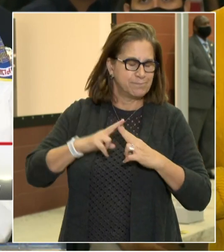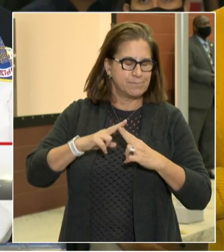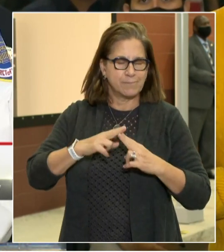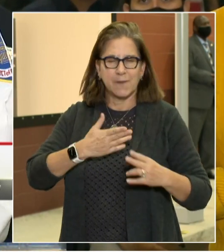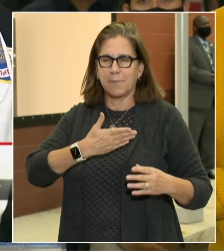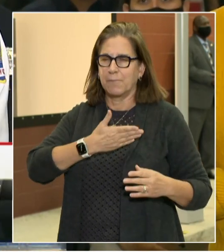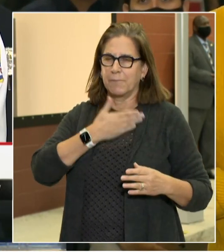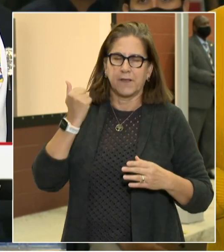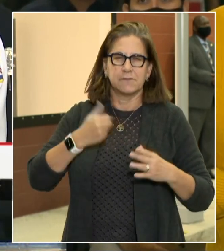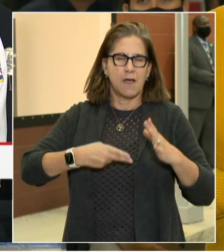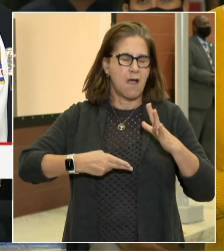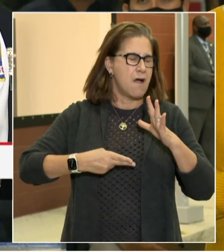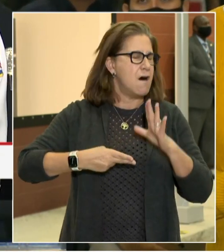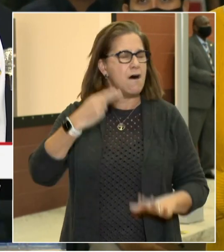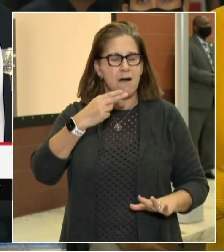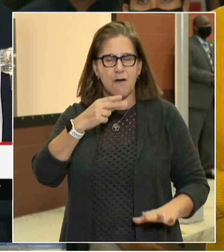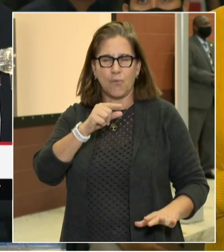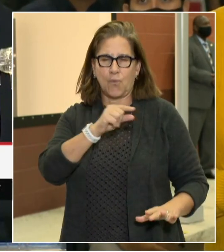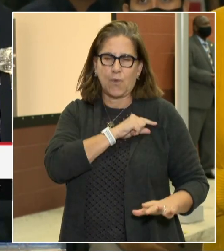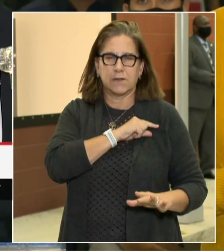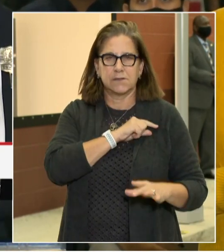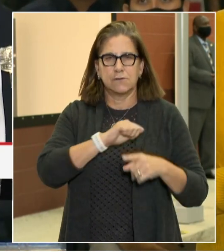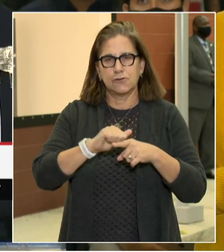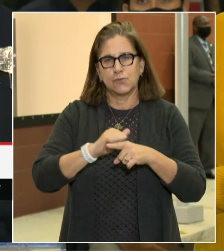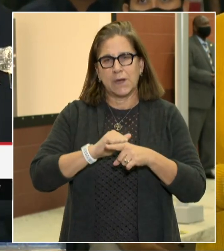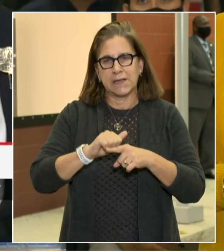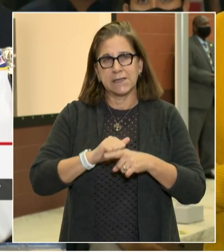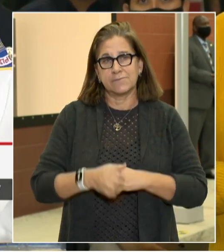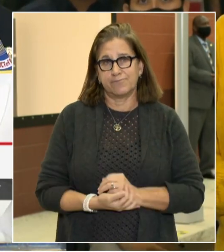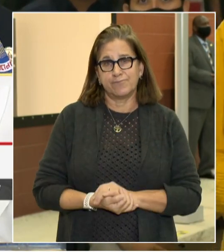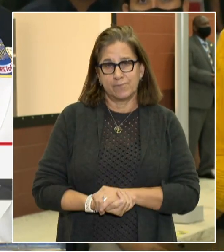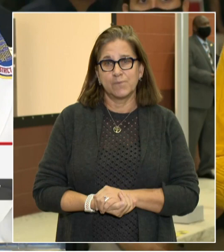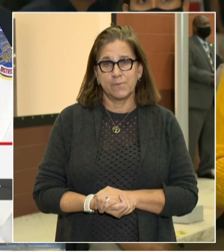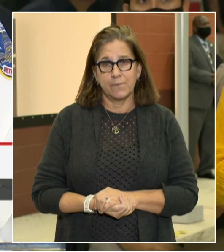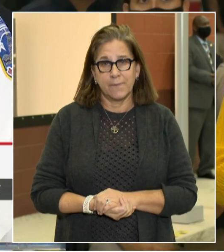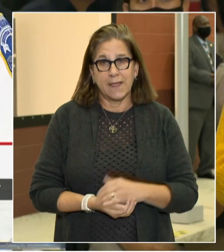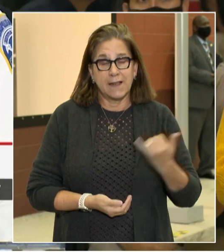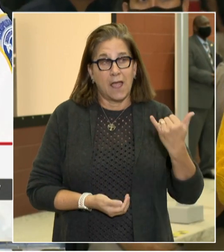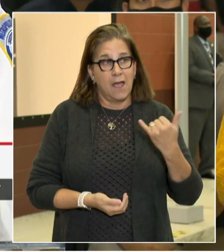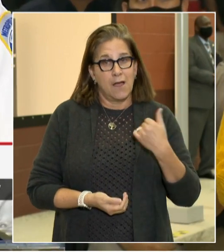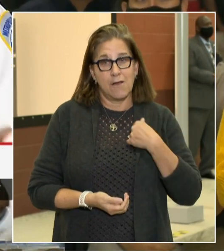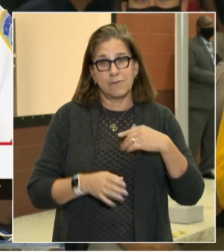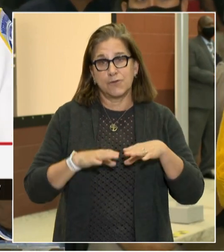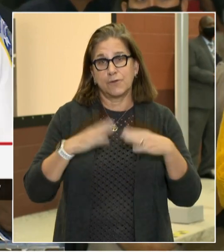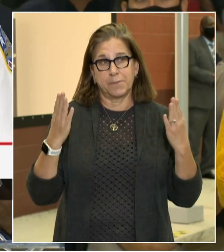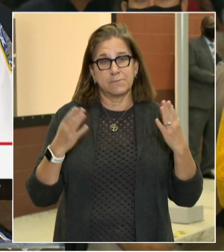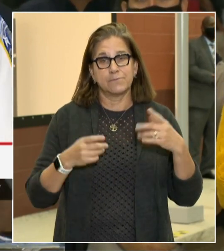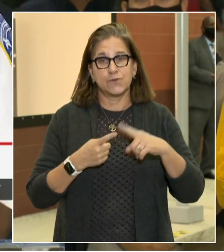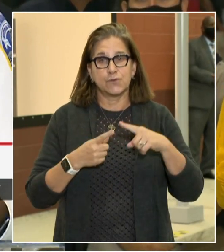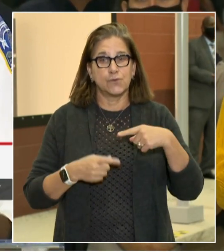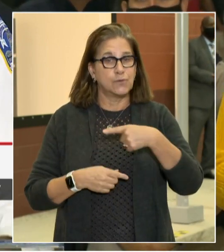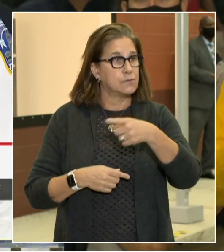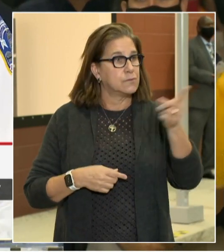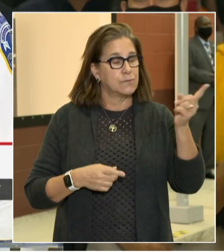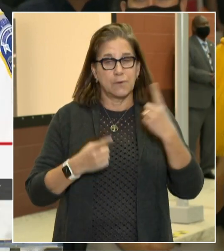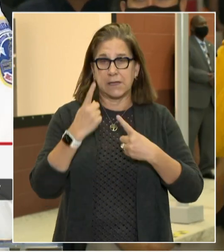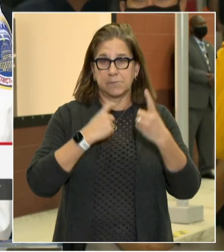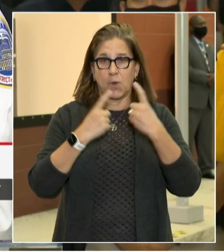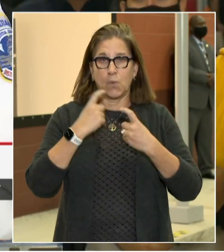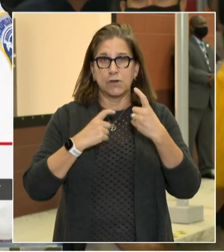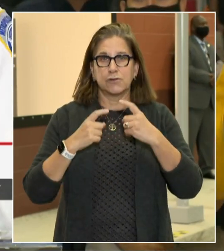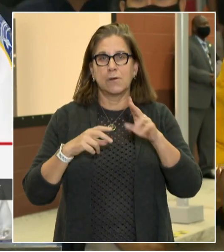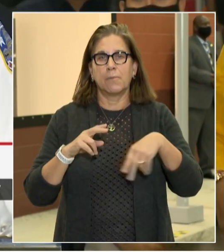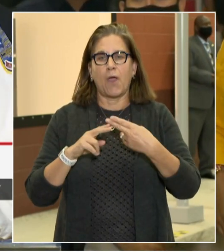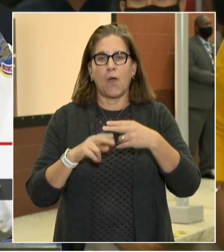At this time, if there are any questions that you have with regard to the ABLE training, the mayor and I, we can entertain some